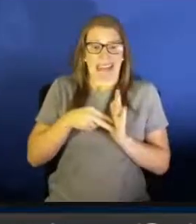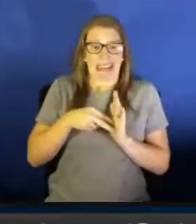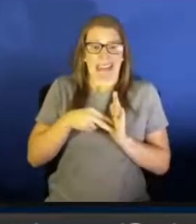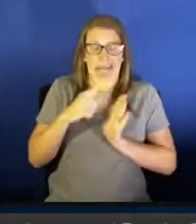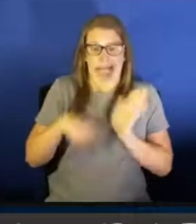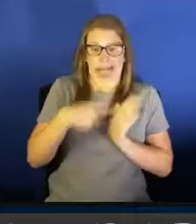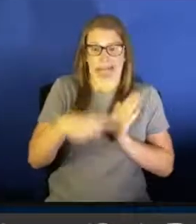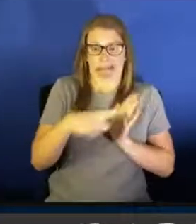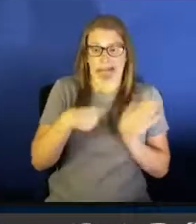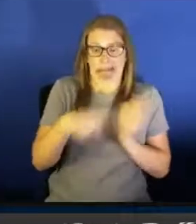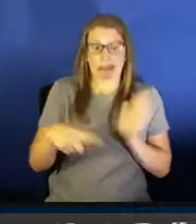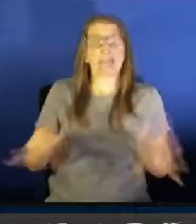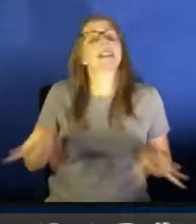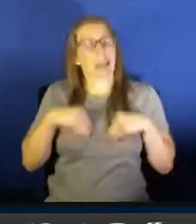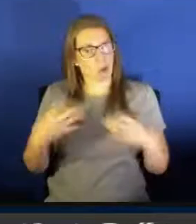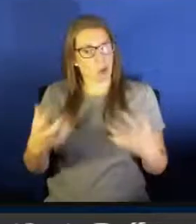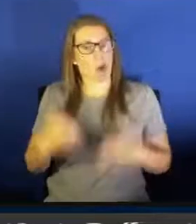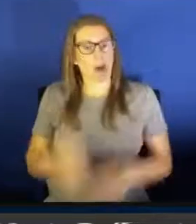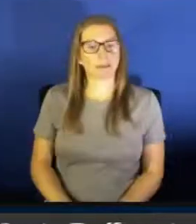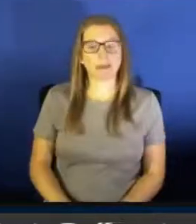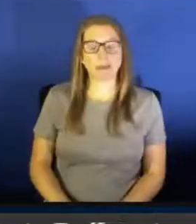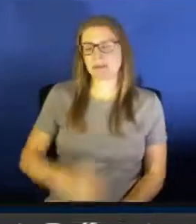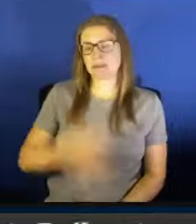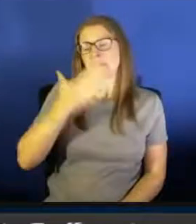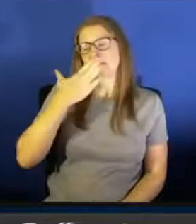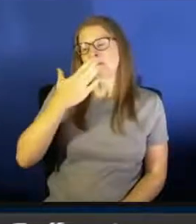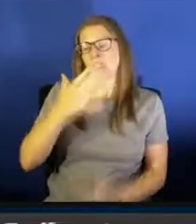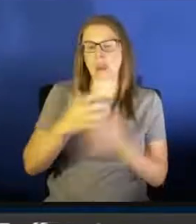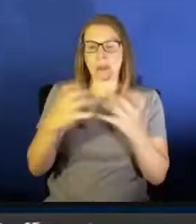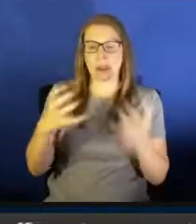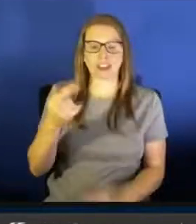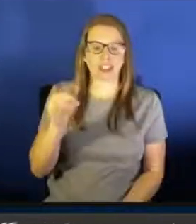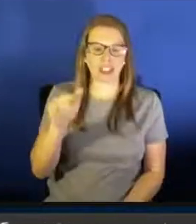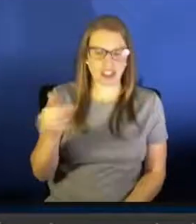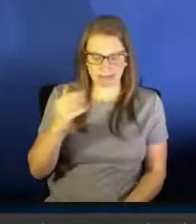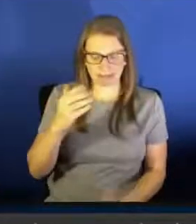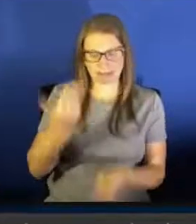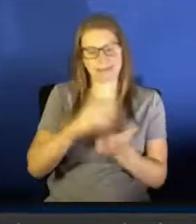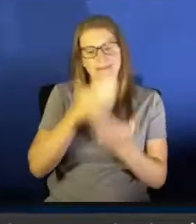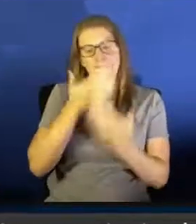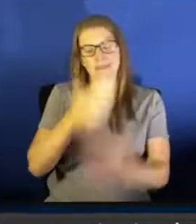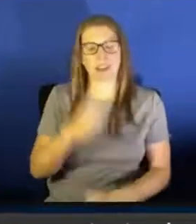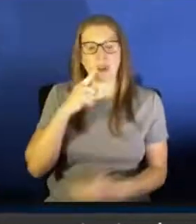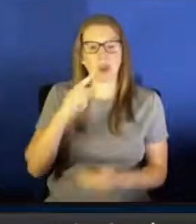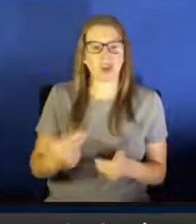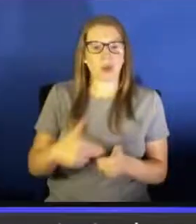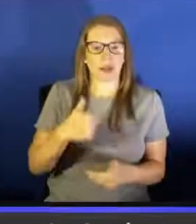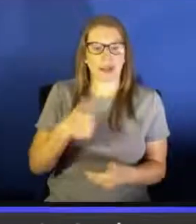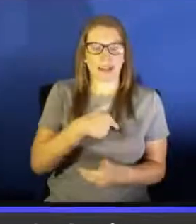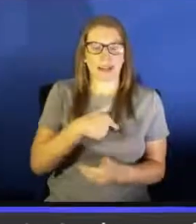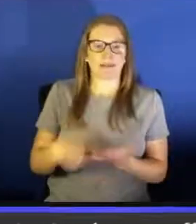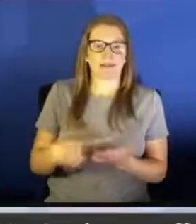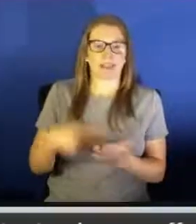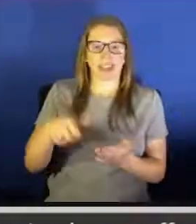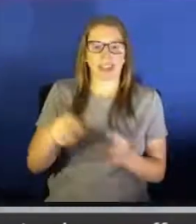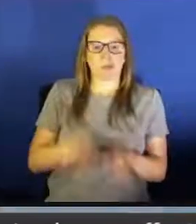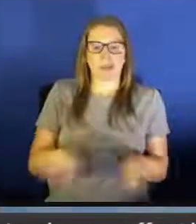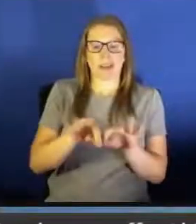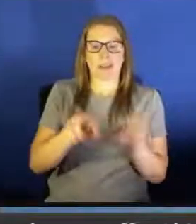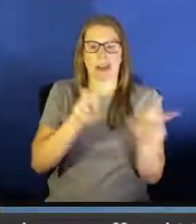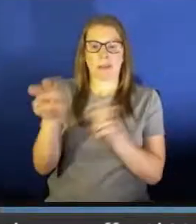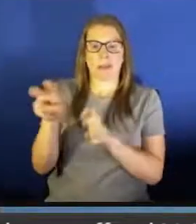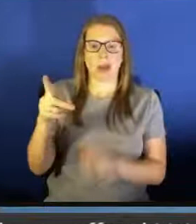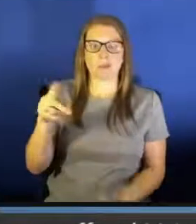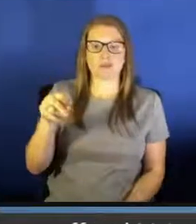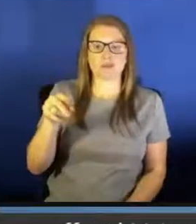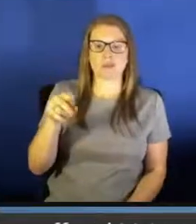better message to wrap up the week. So thank you so much. Gigi, thank you again for joining us to talk about this important topic. Pride Fest is located at Thies Park